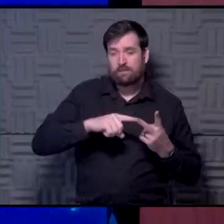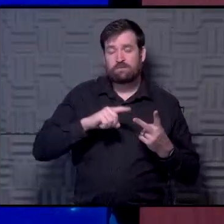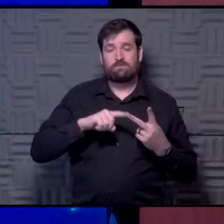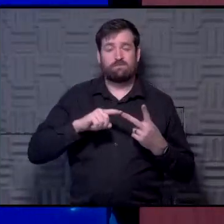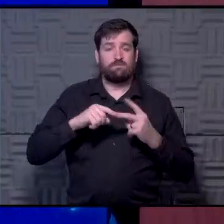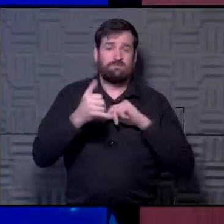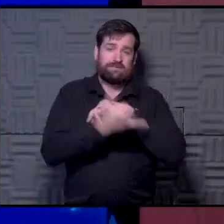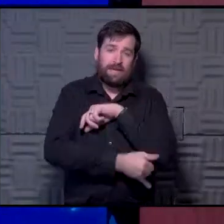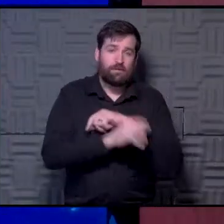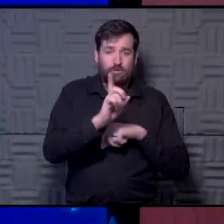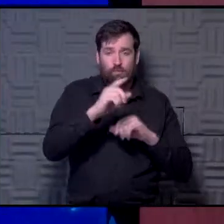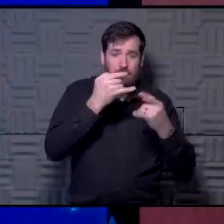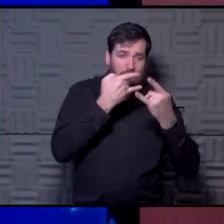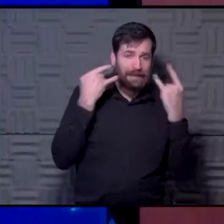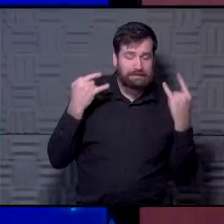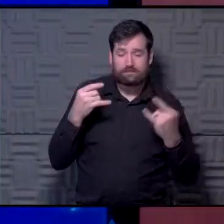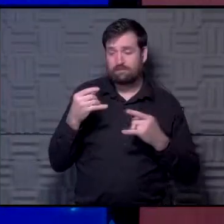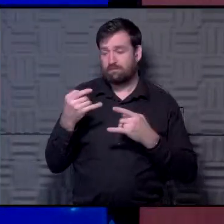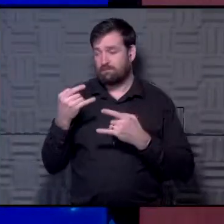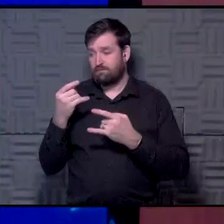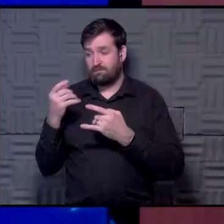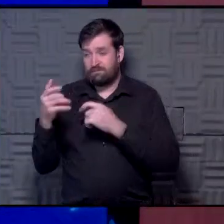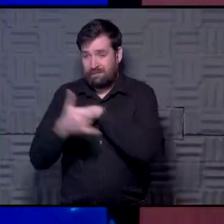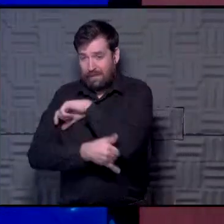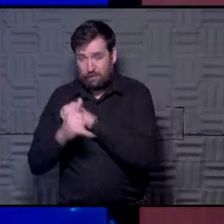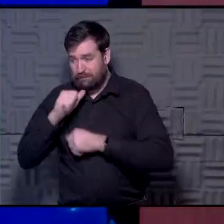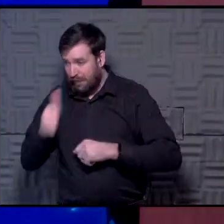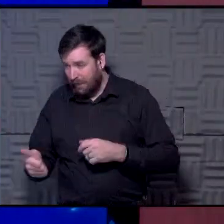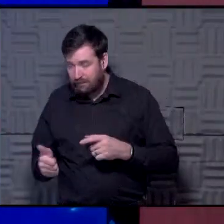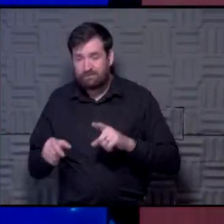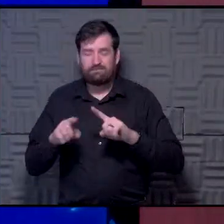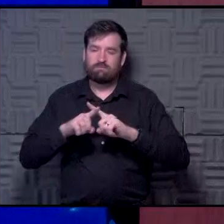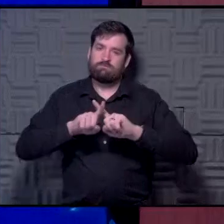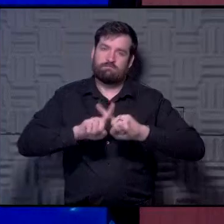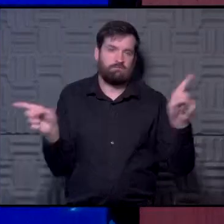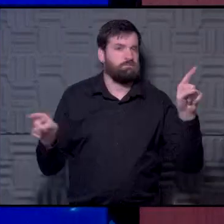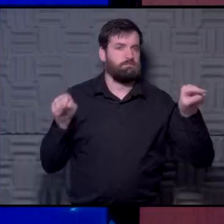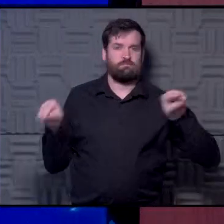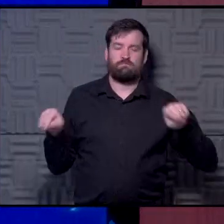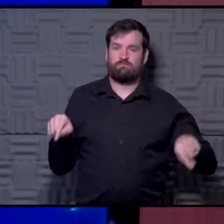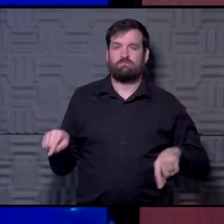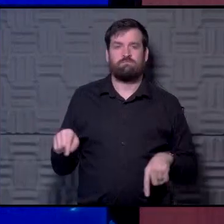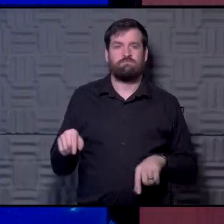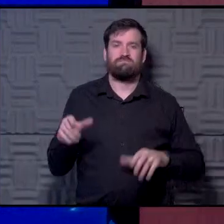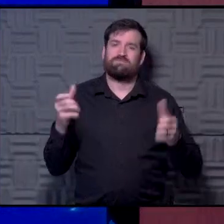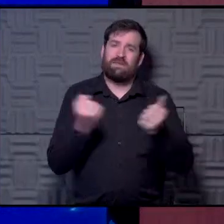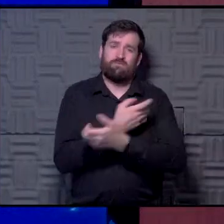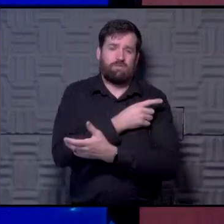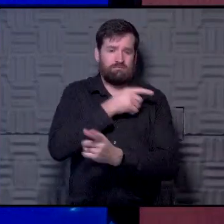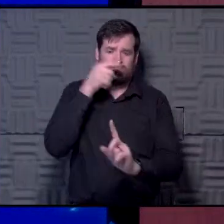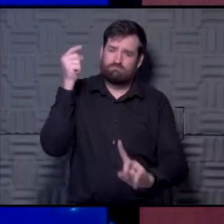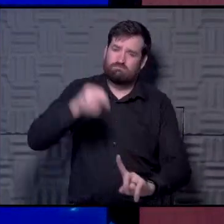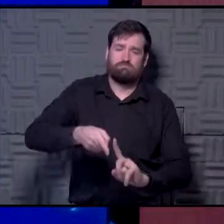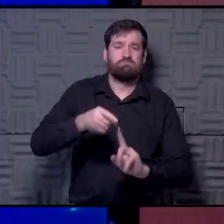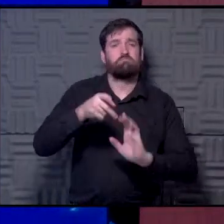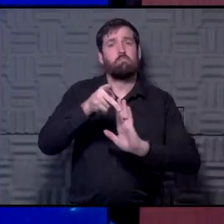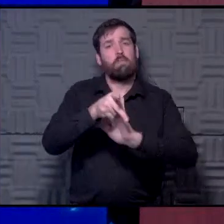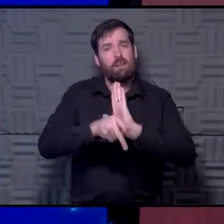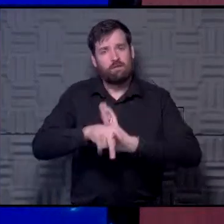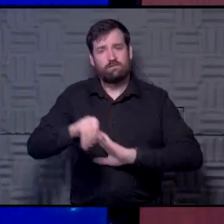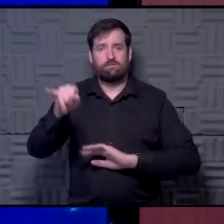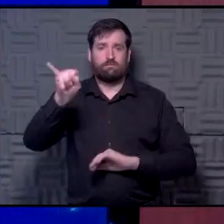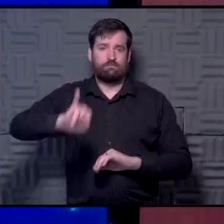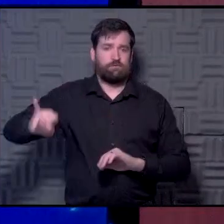that wear masks and the counties that don't are clearly different. I think everything tracks back to the pillars of infection